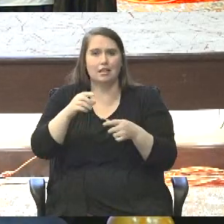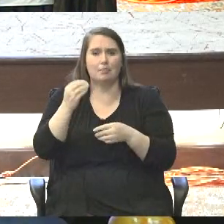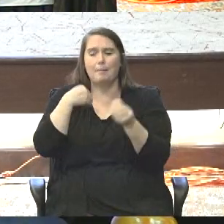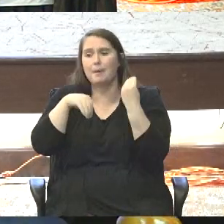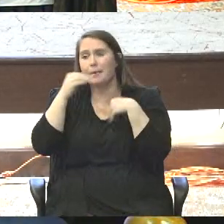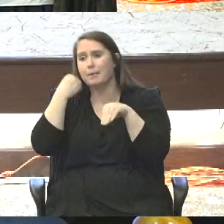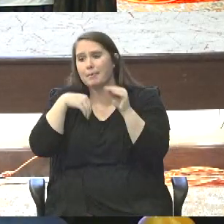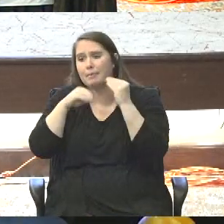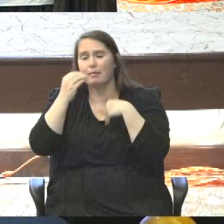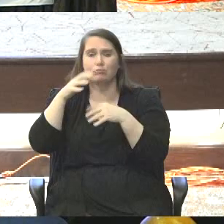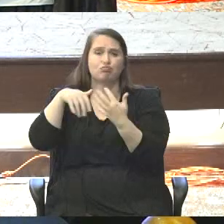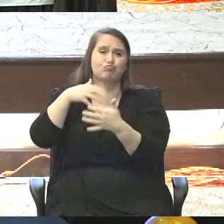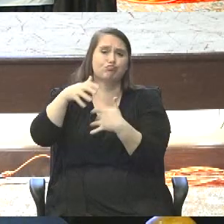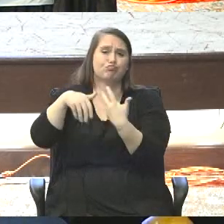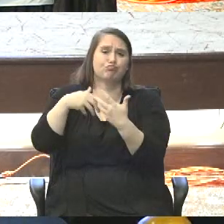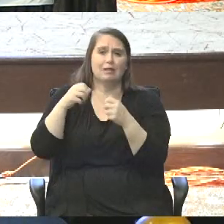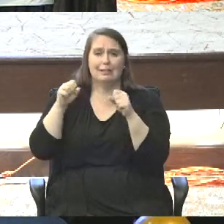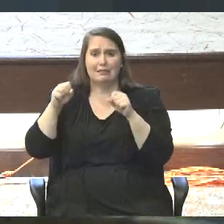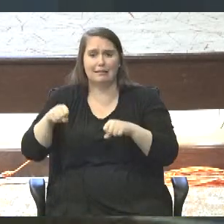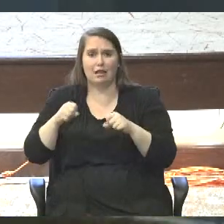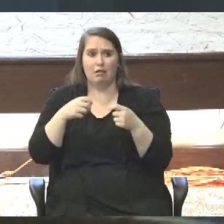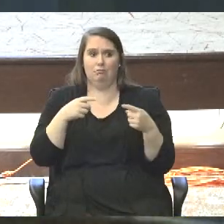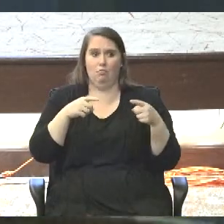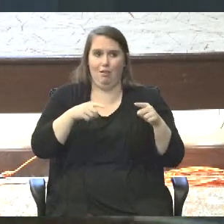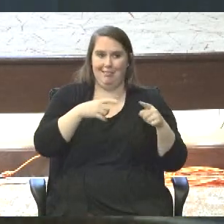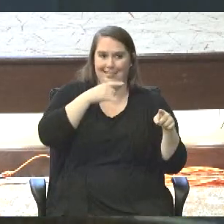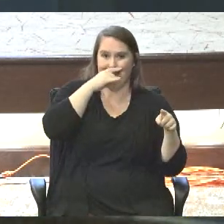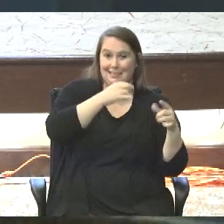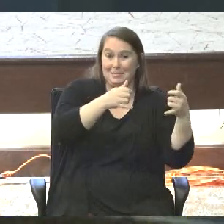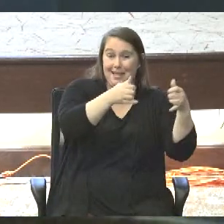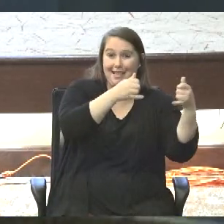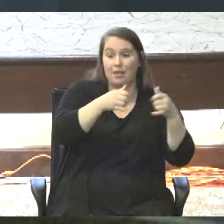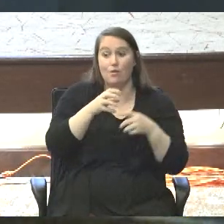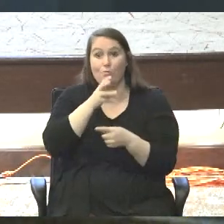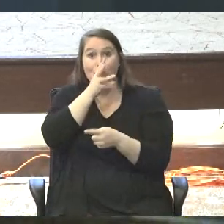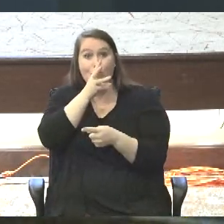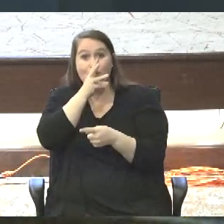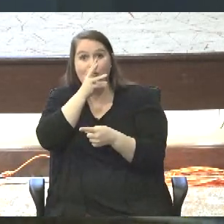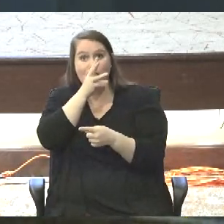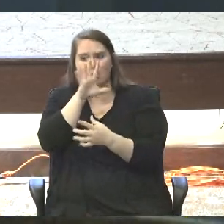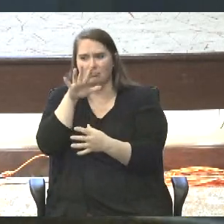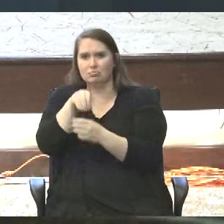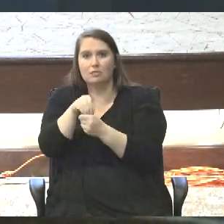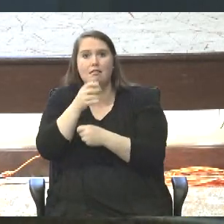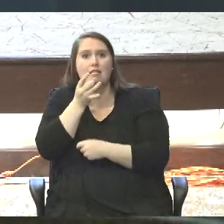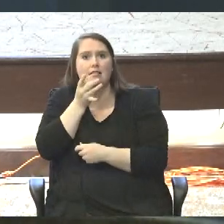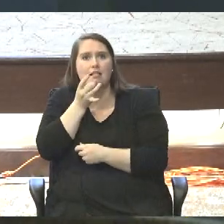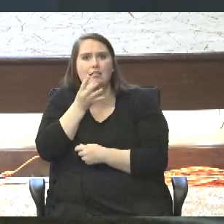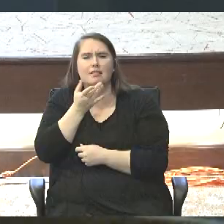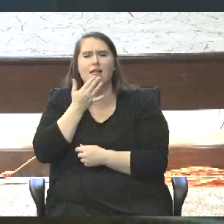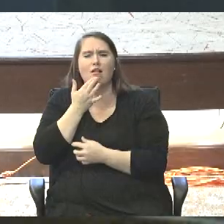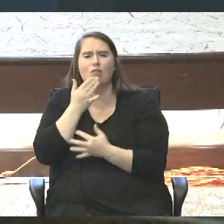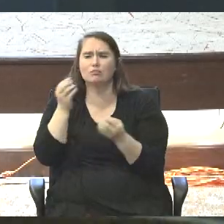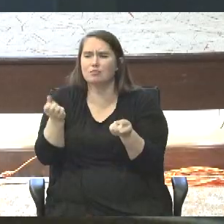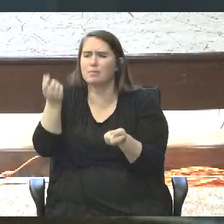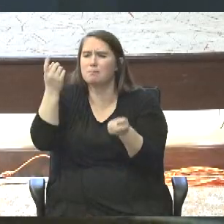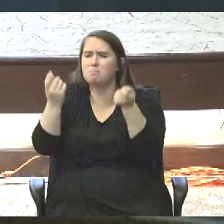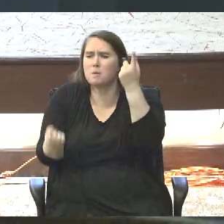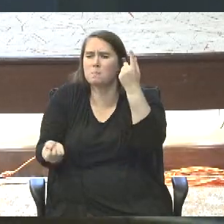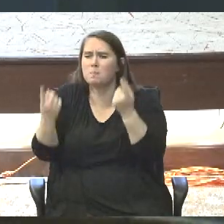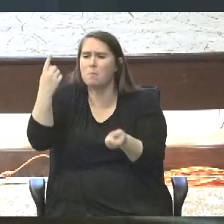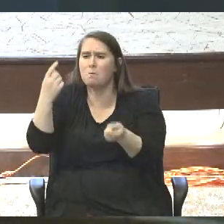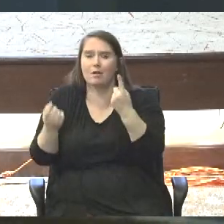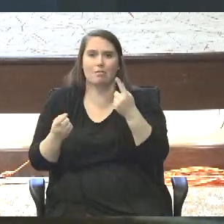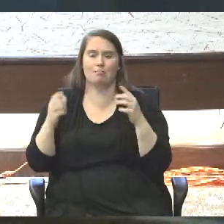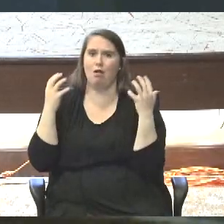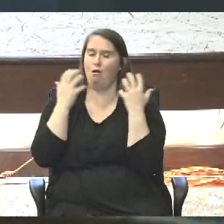while their kids are playing. The water features, the colors of the water features are fantastic.